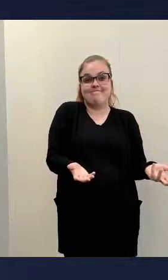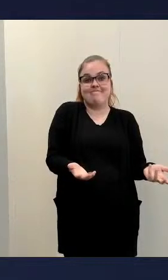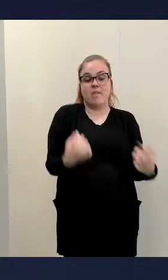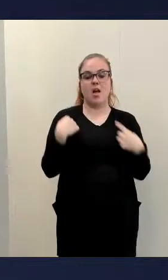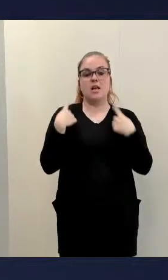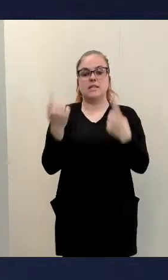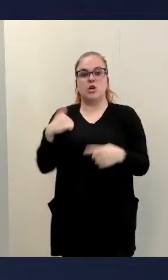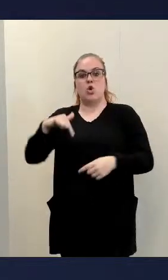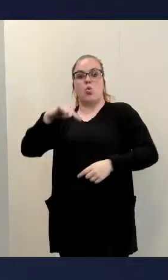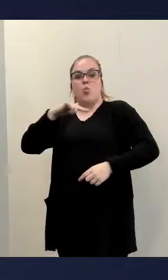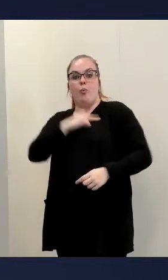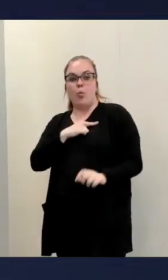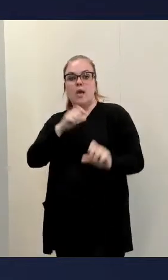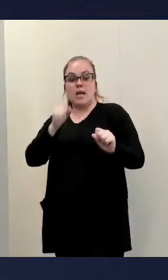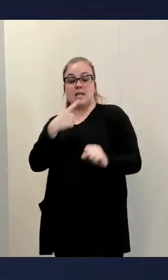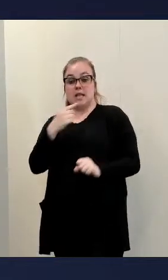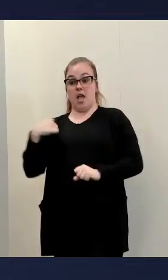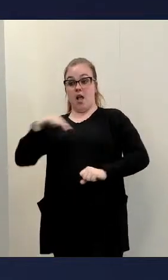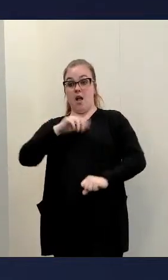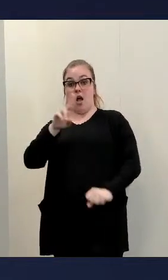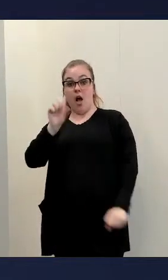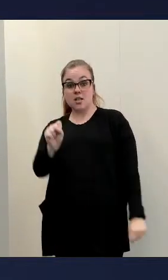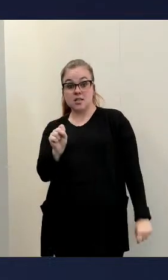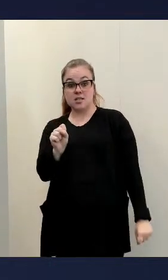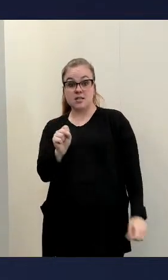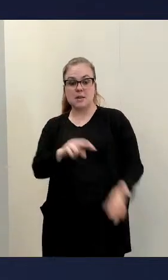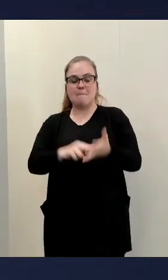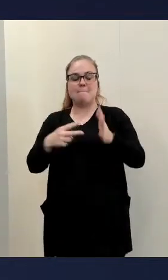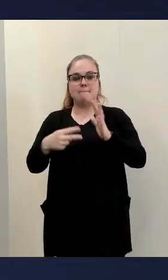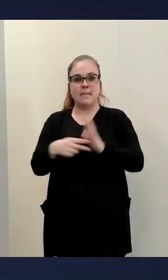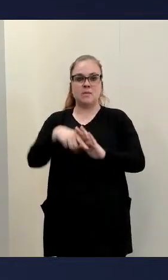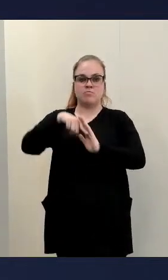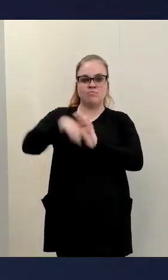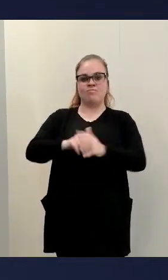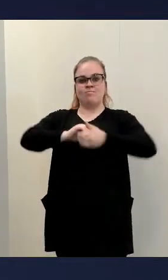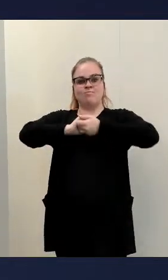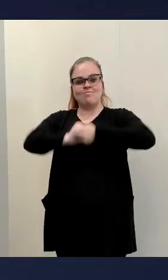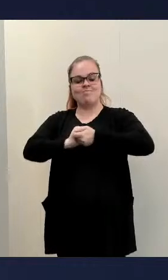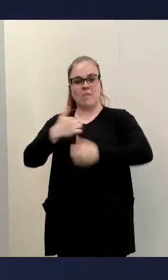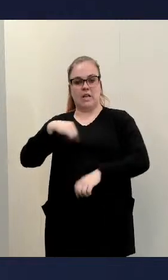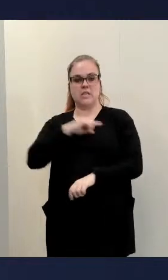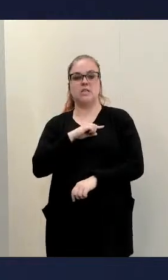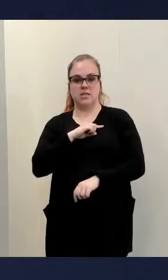until we can say us and really mean